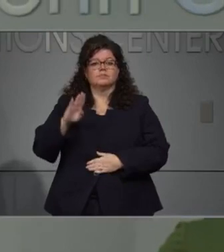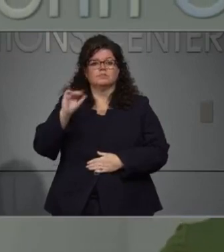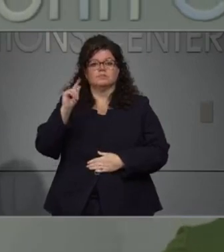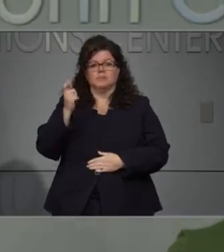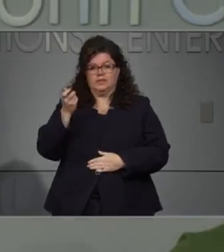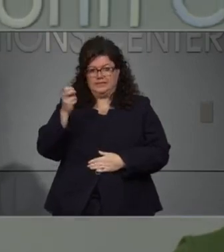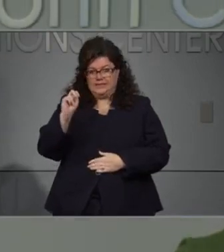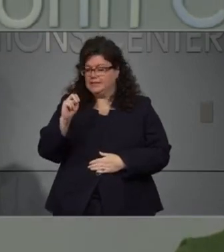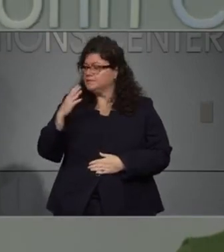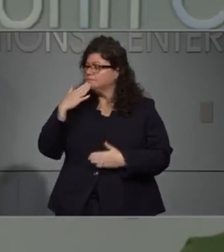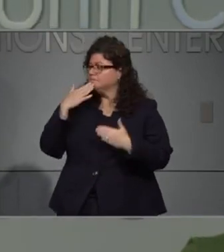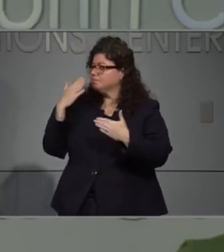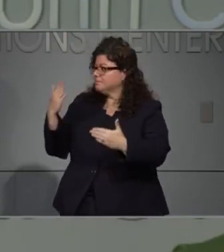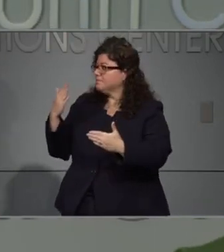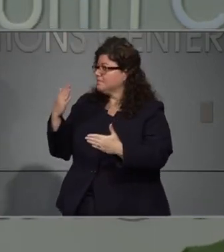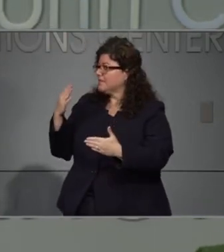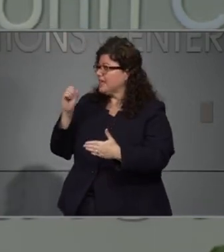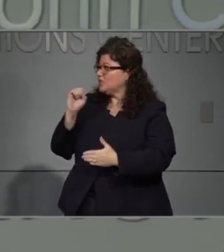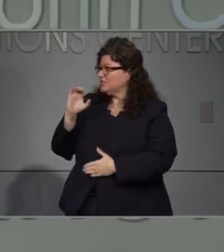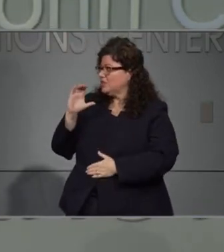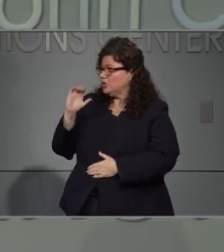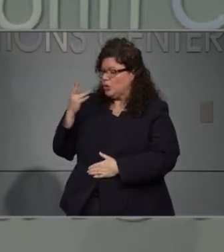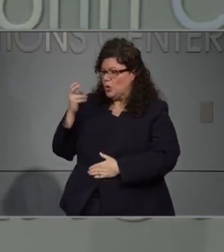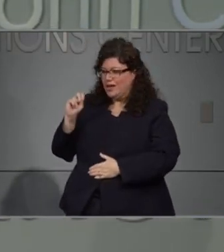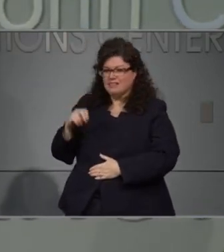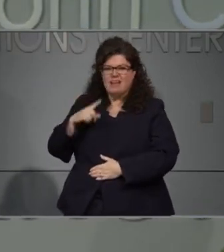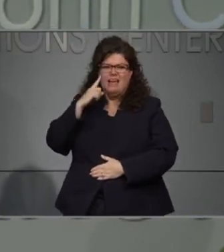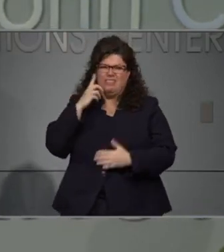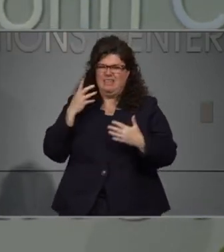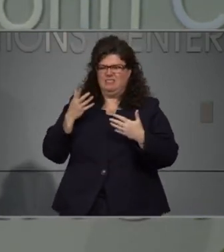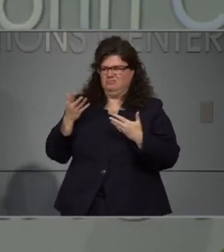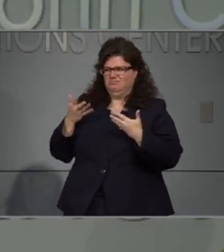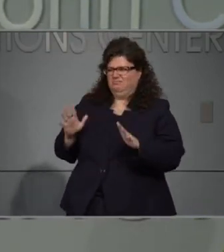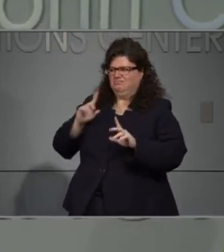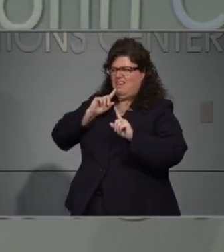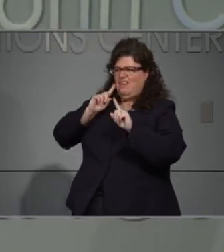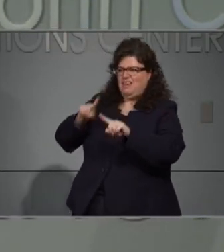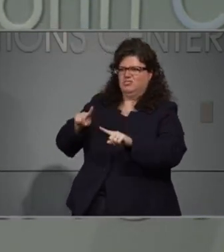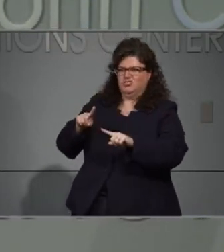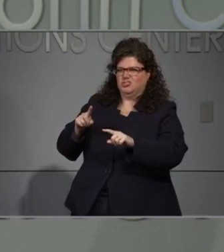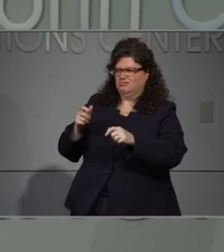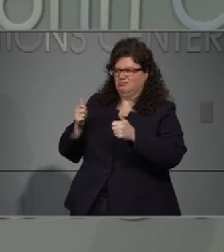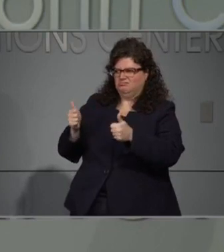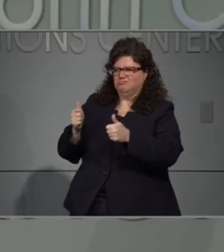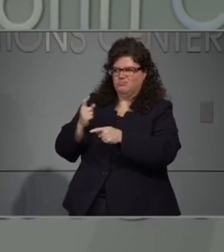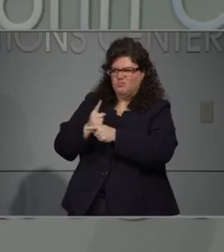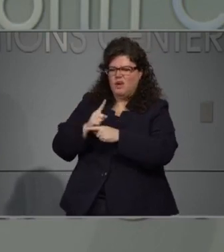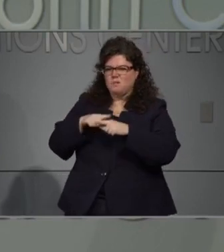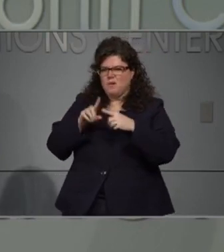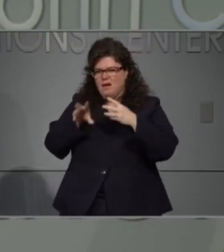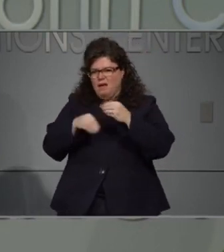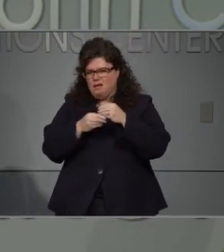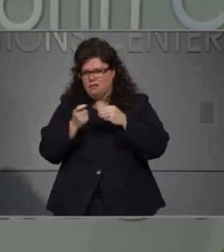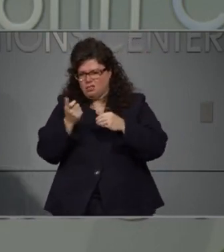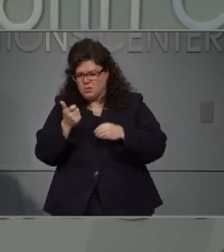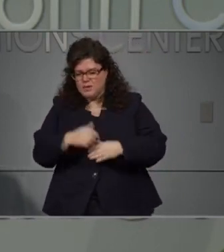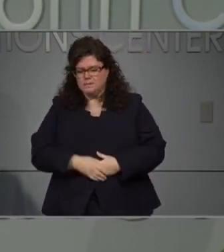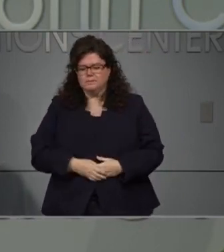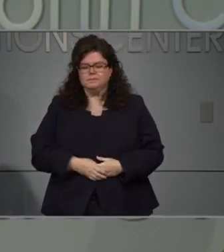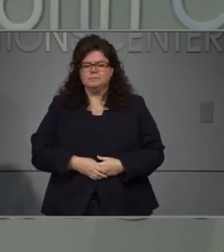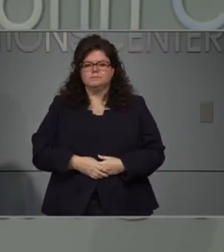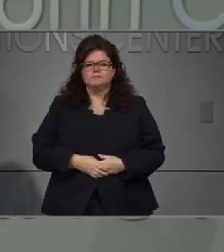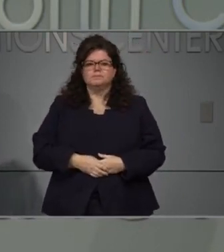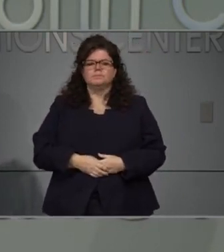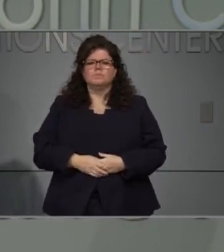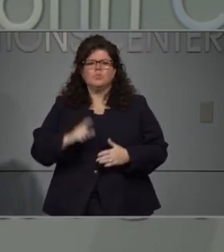Thanks, Secretary Cohen. I think, Lynn, I think Secretary Cohen said it well, so I'll just make some brief additional remarks. I think what you're seeing across the